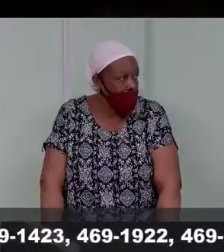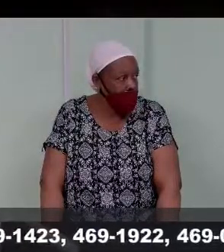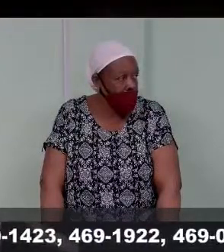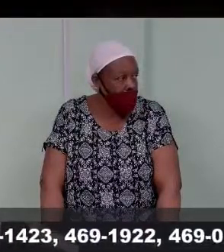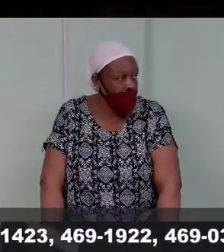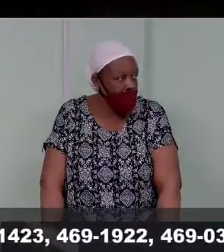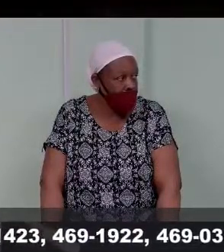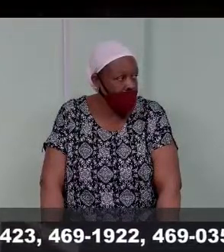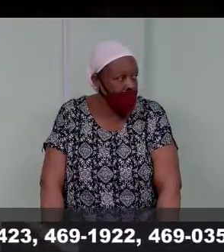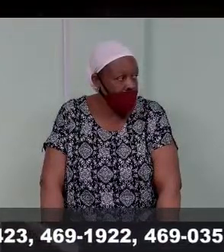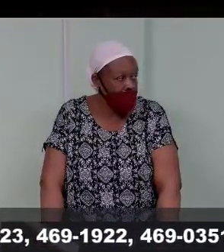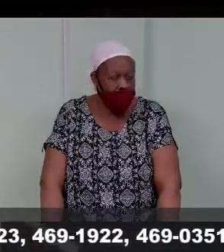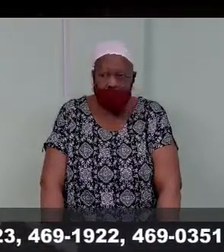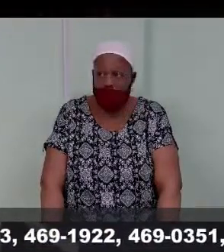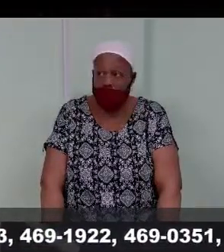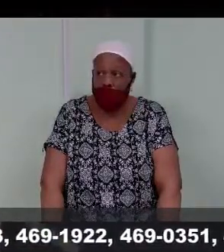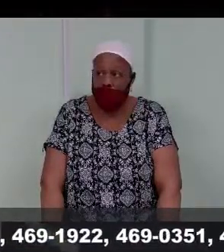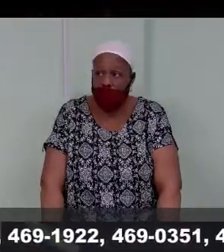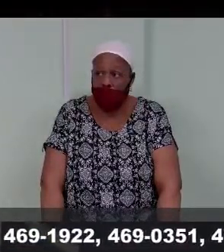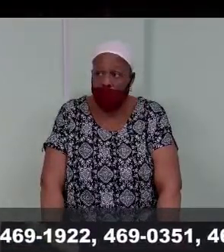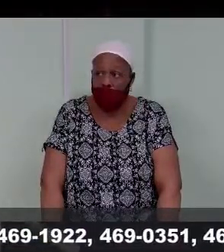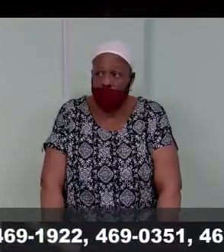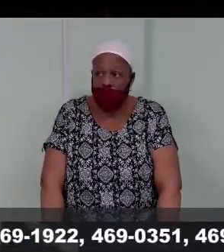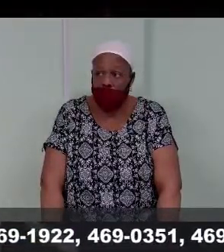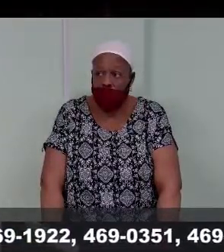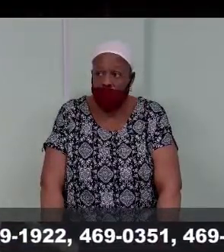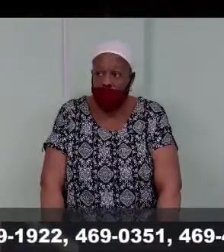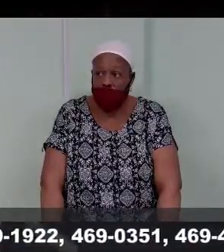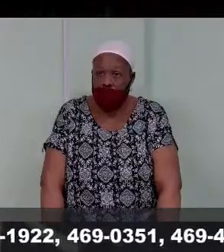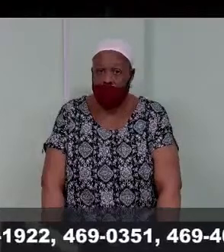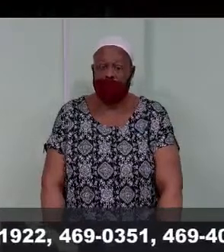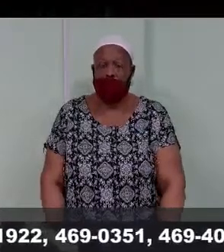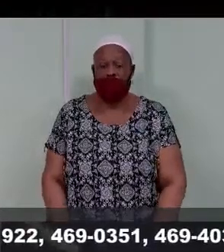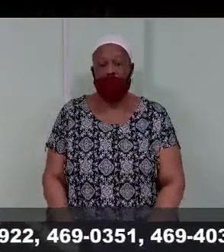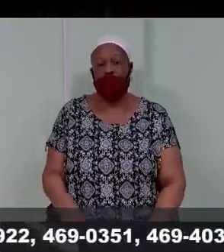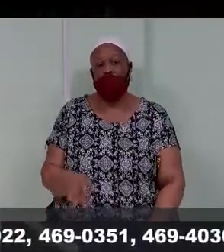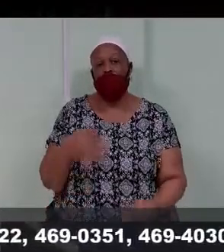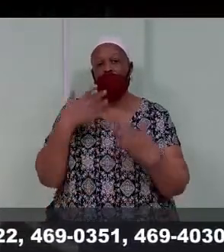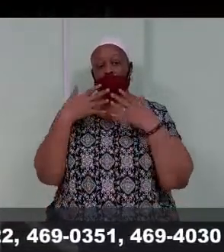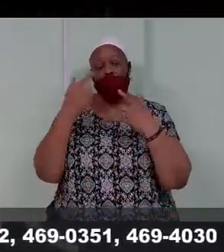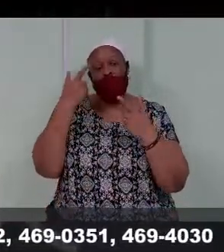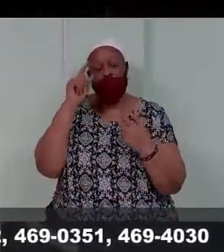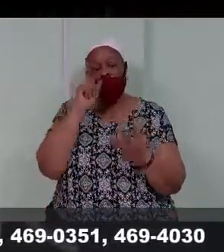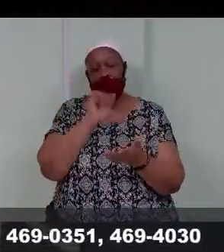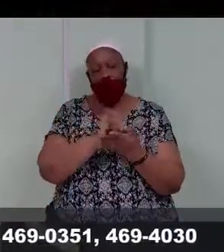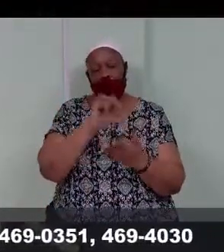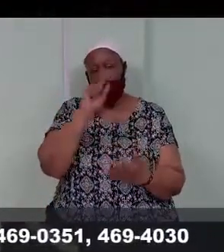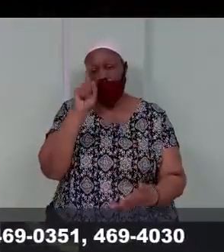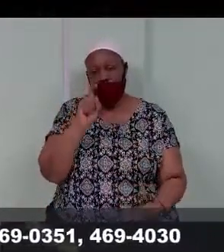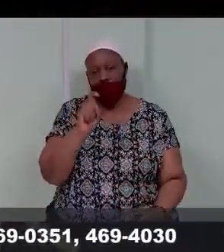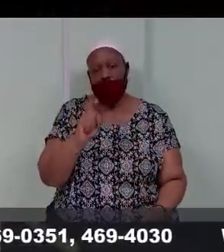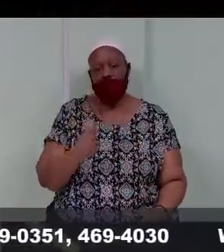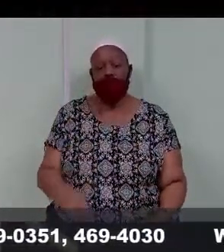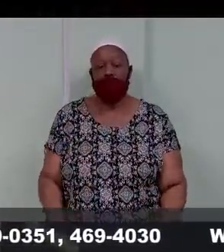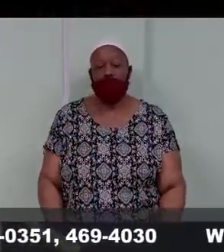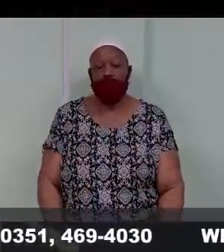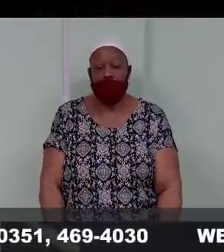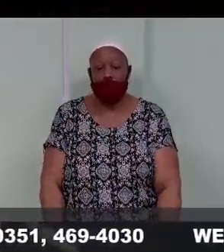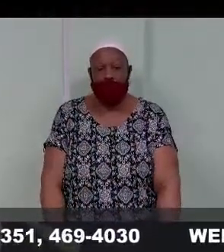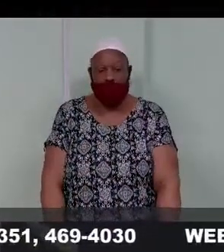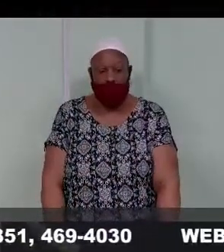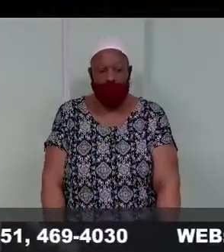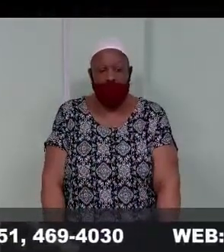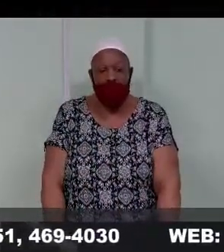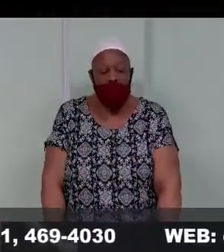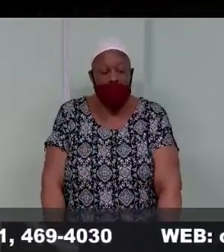Thank you to all of you for that question that generated so many responses. It shows then that it is one